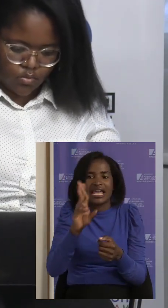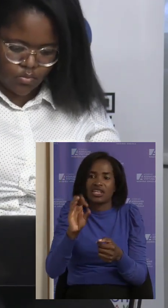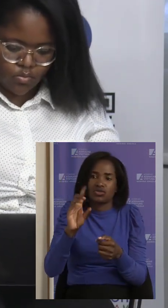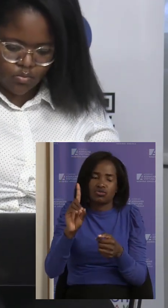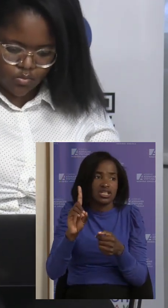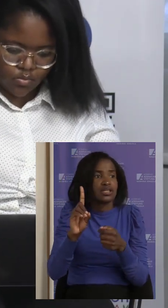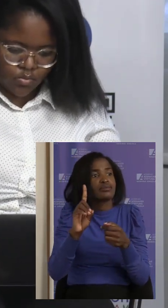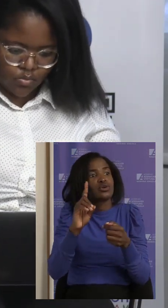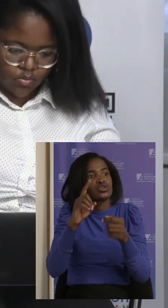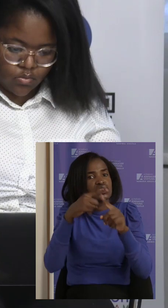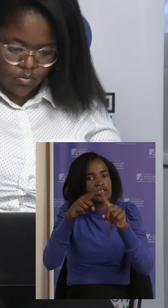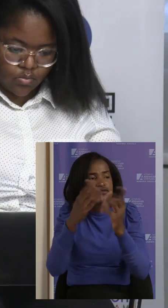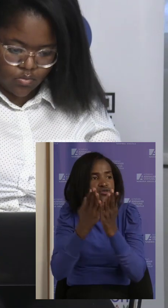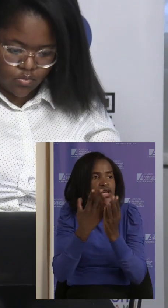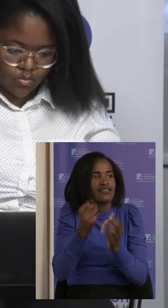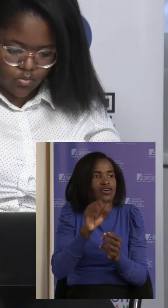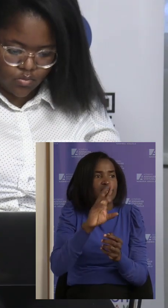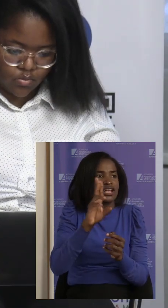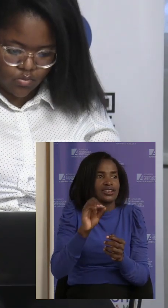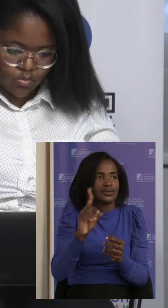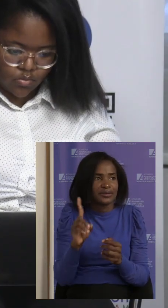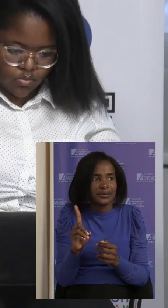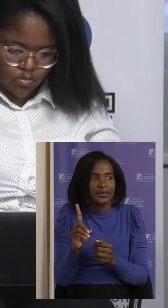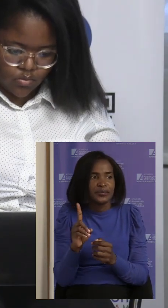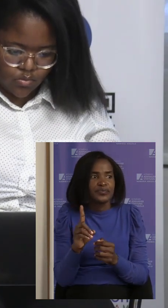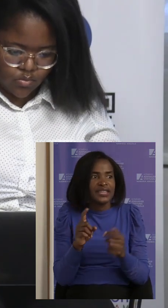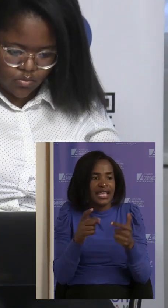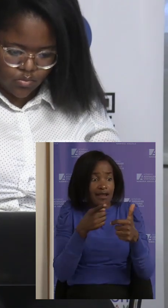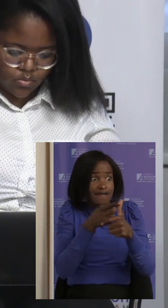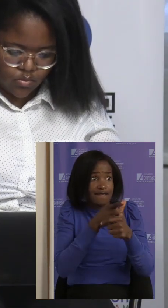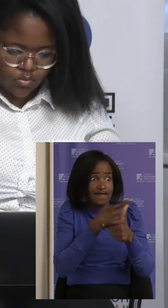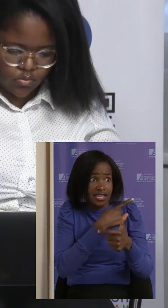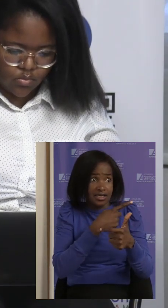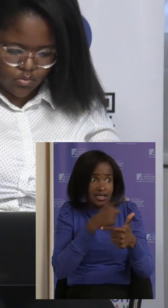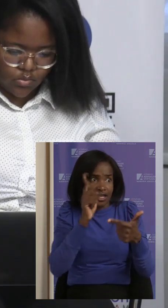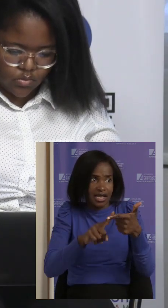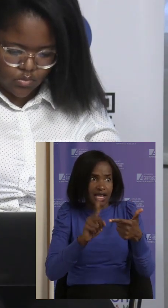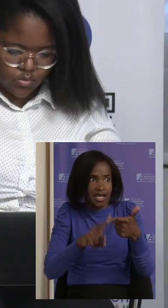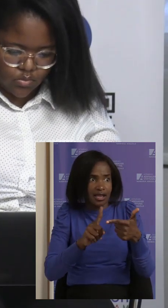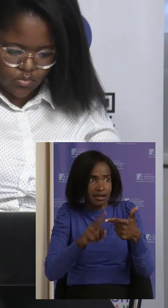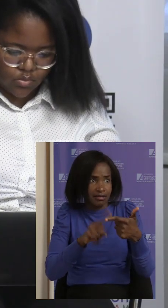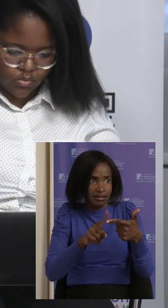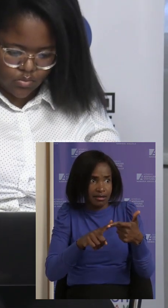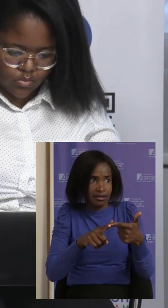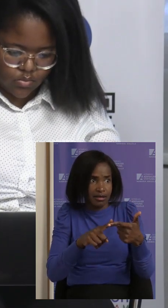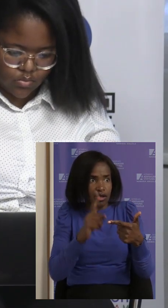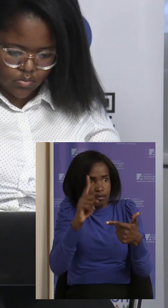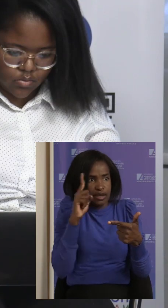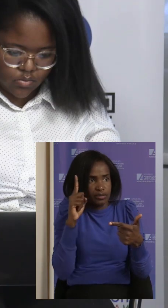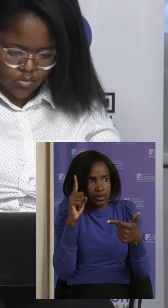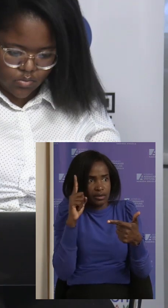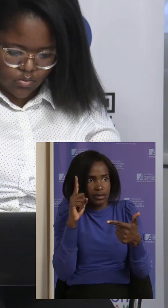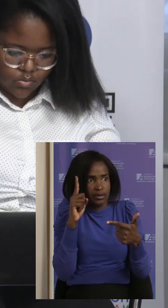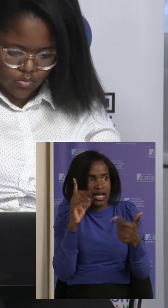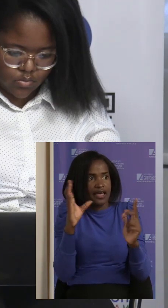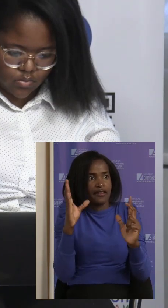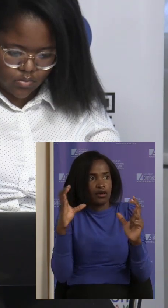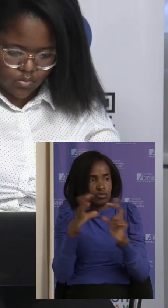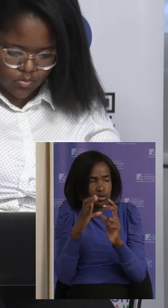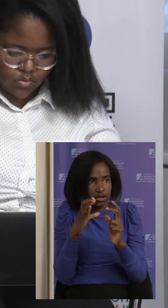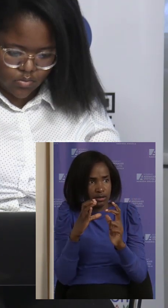school qualifies for a head of department and the like. Who's the next one who has to quality assure? The school principal and the community,